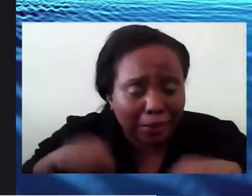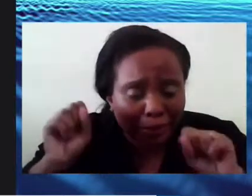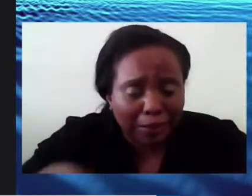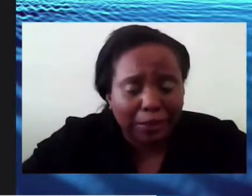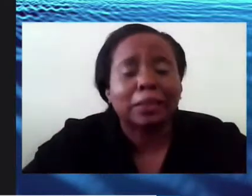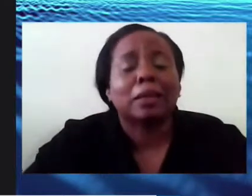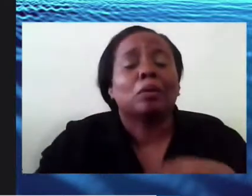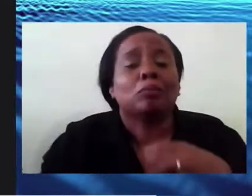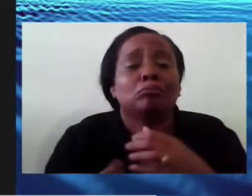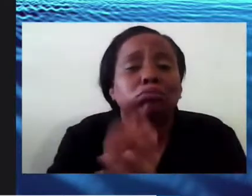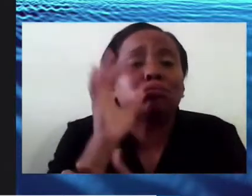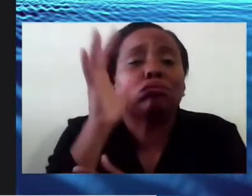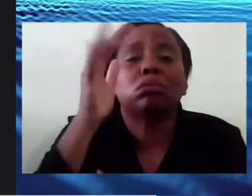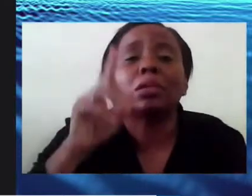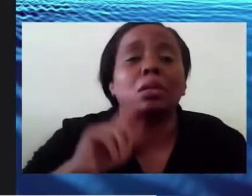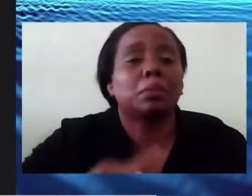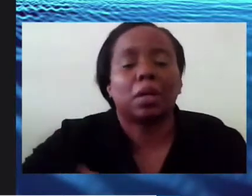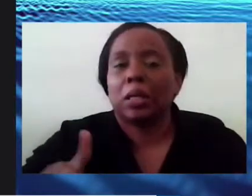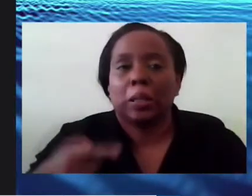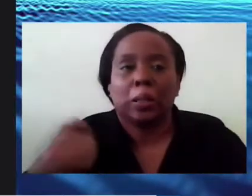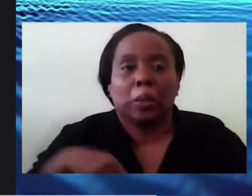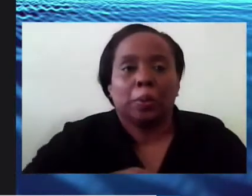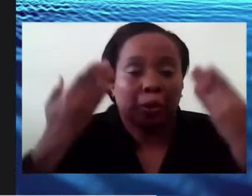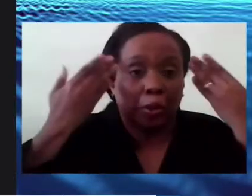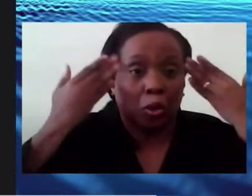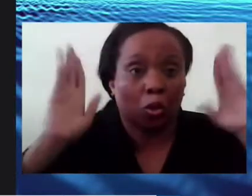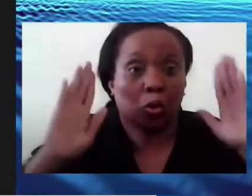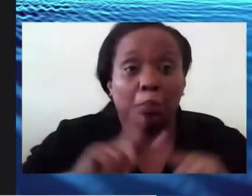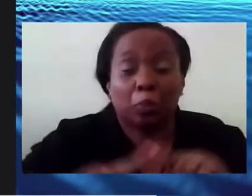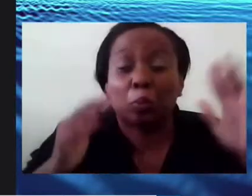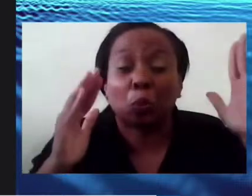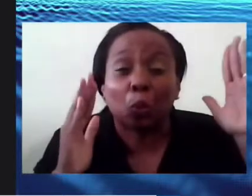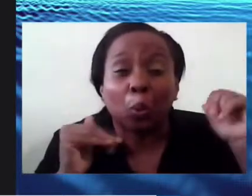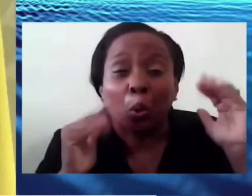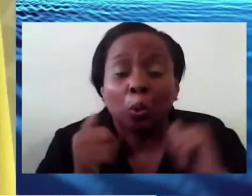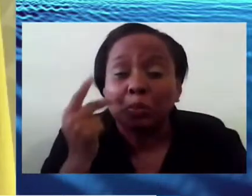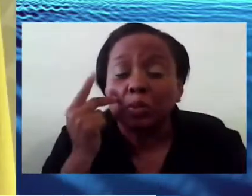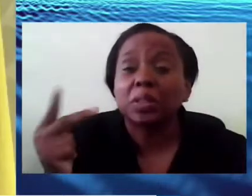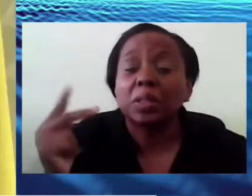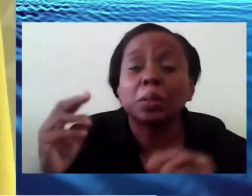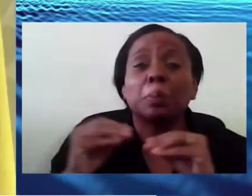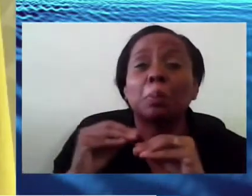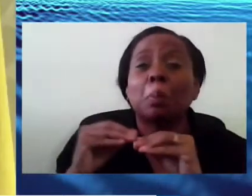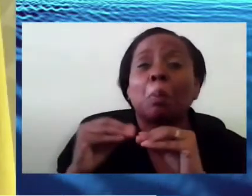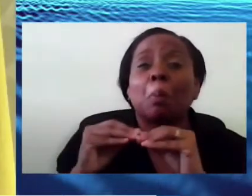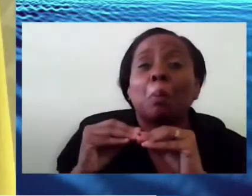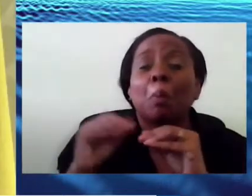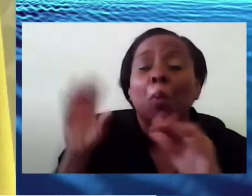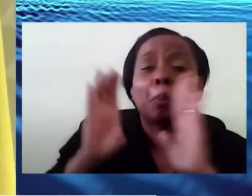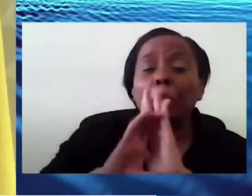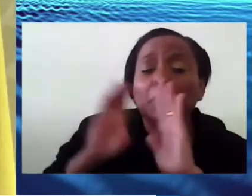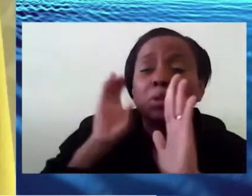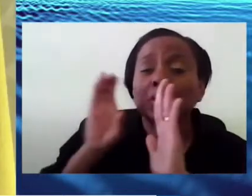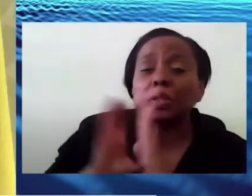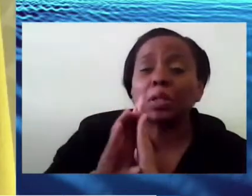but this has not been confirmed. So we hope to see satellite images, to help